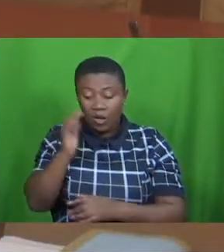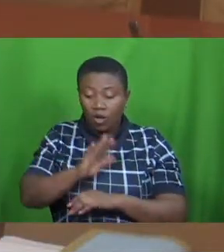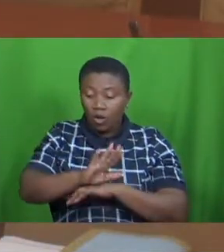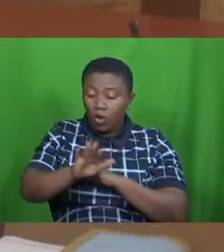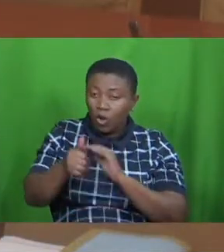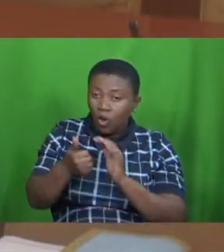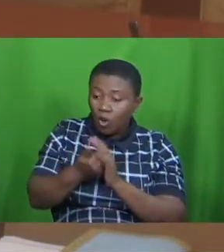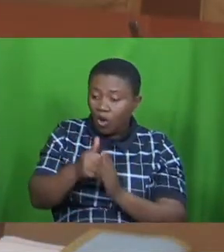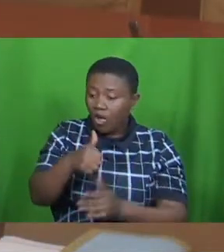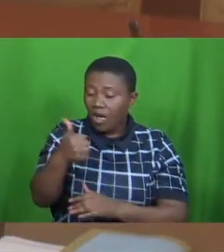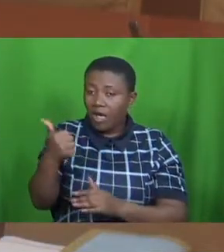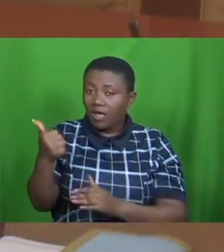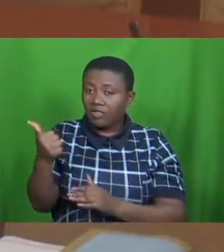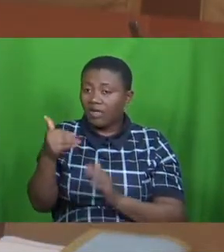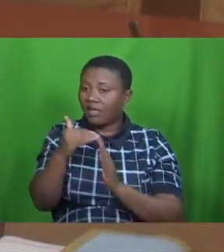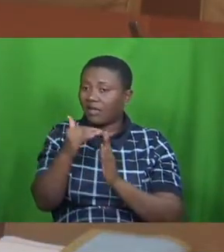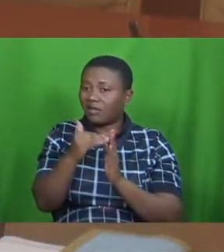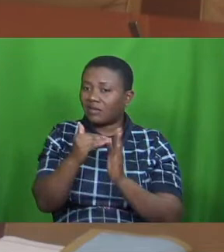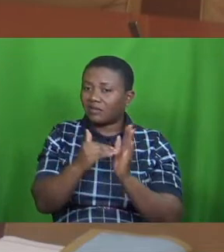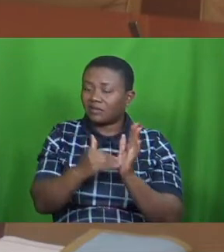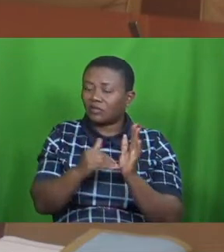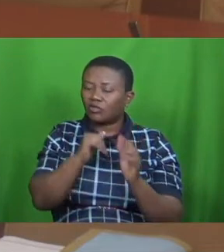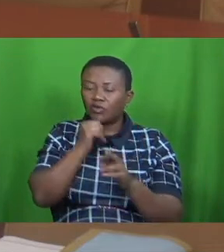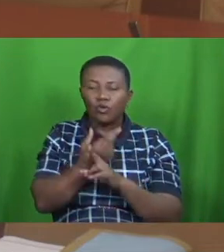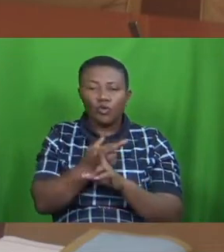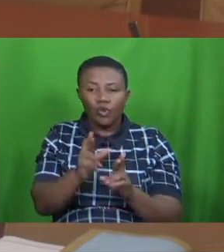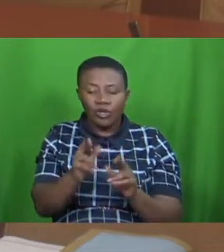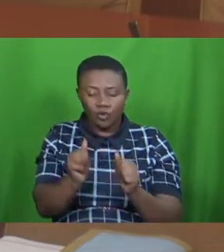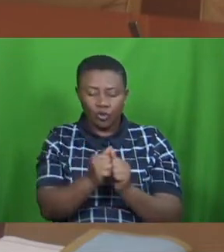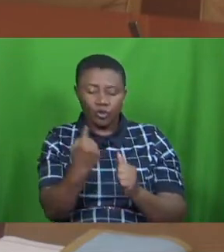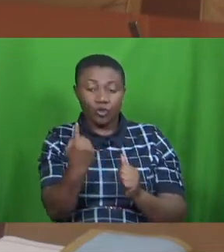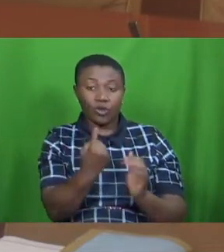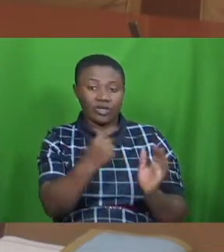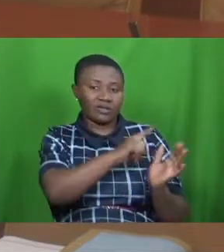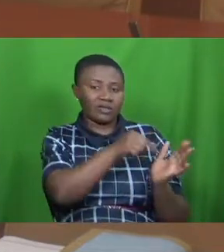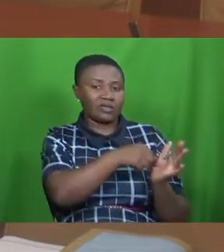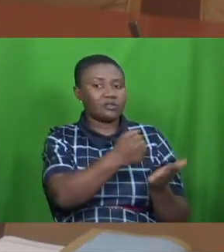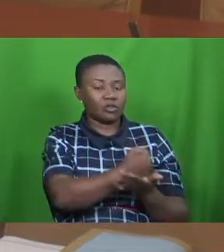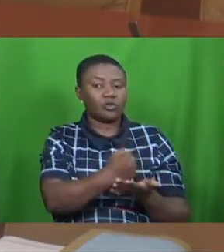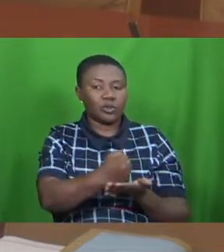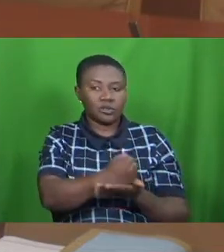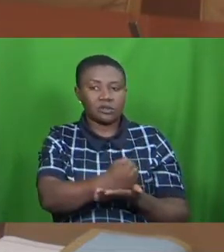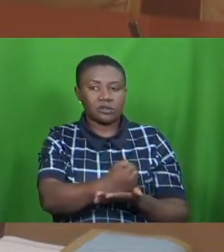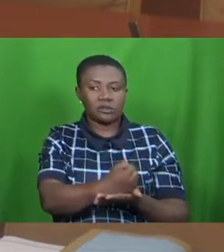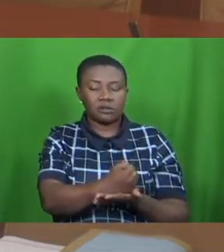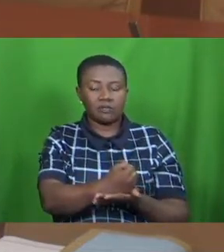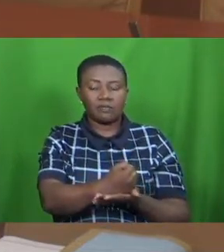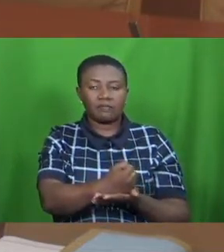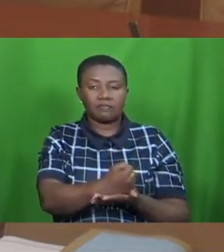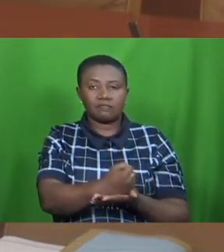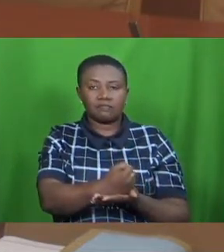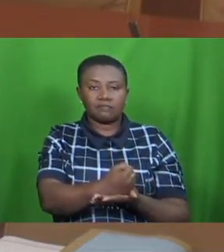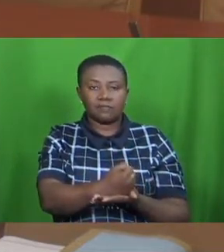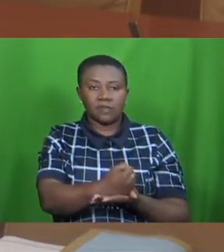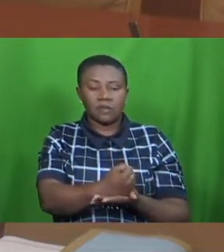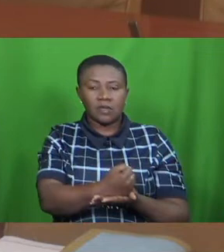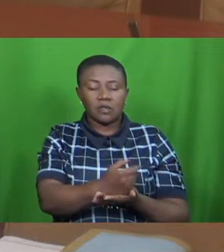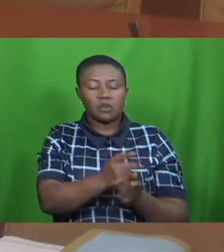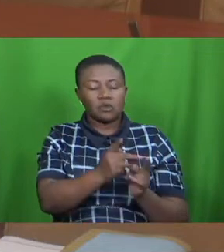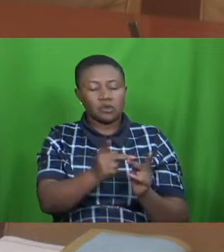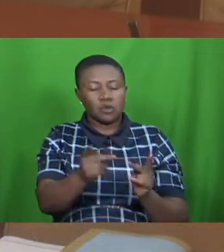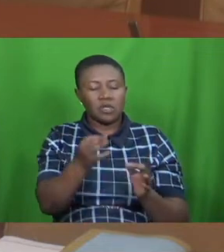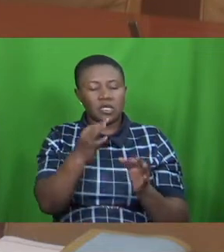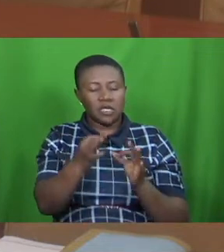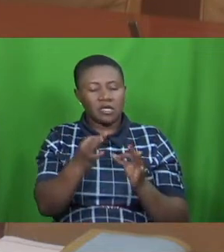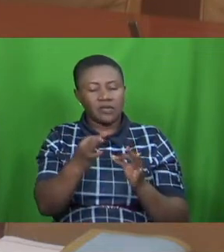ready, except this convention. So, Speaker, if you may accede, we should suspend